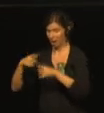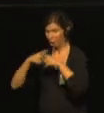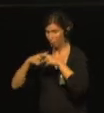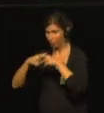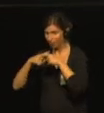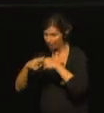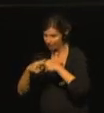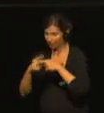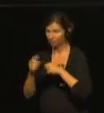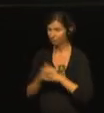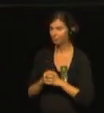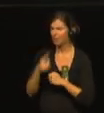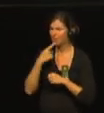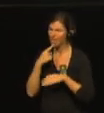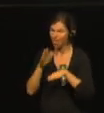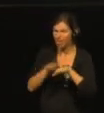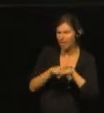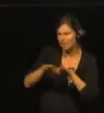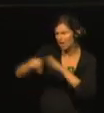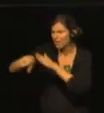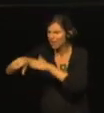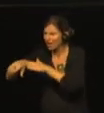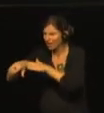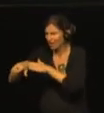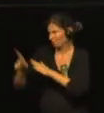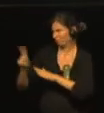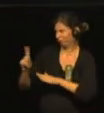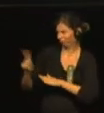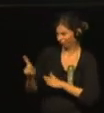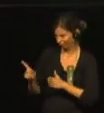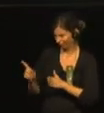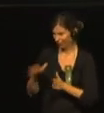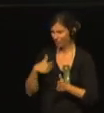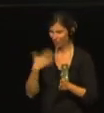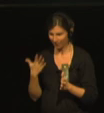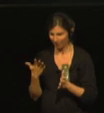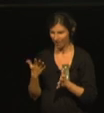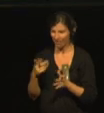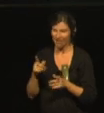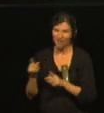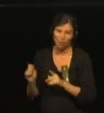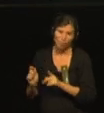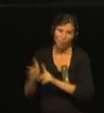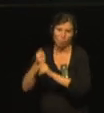to find on the internet, on Google, when you Google indicators.